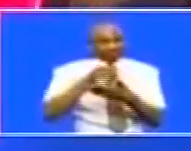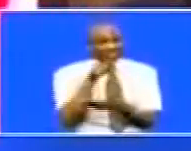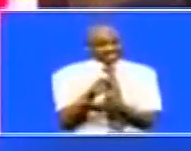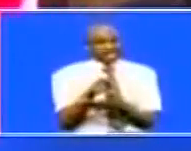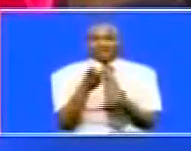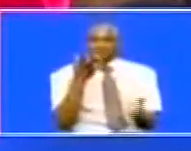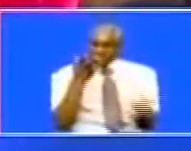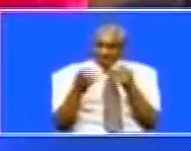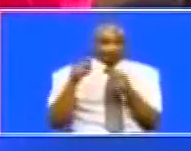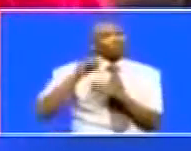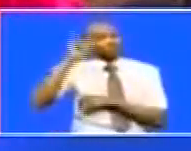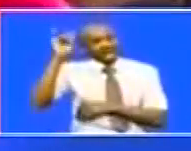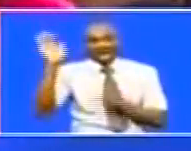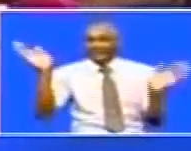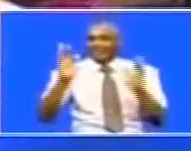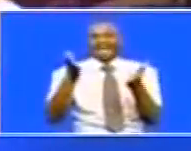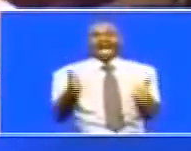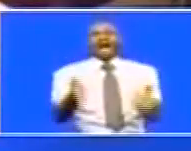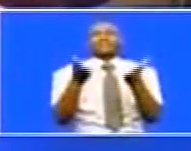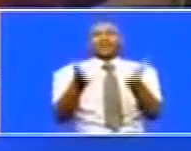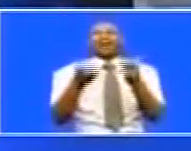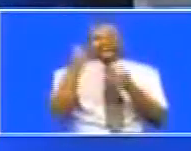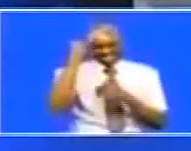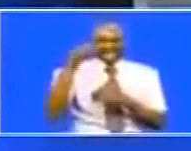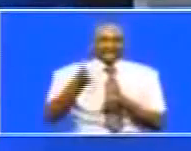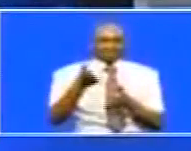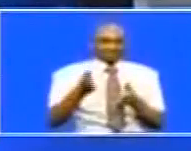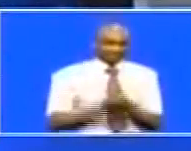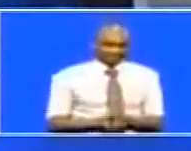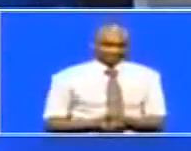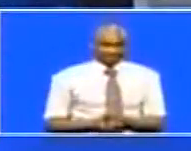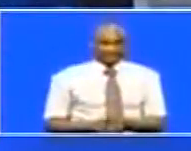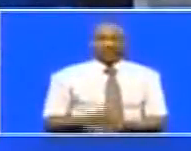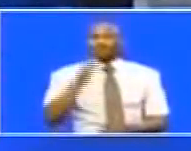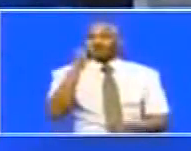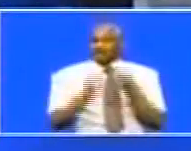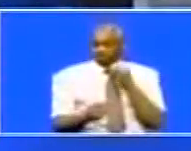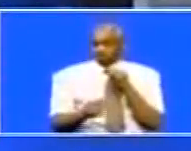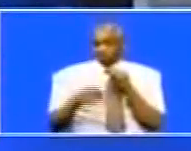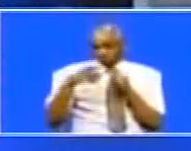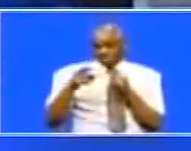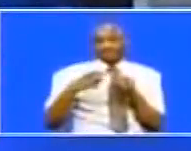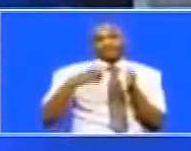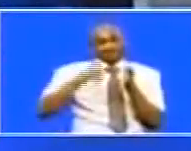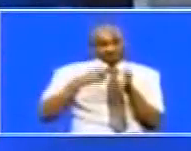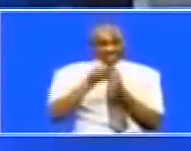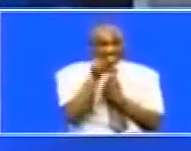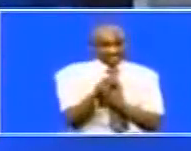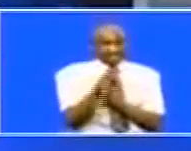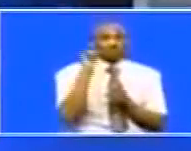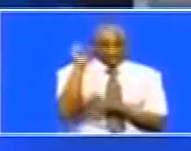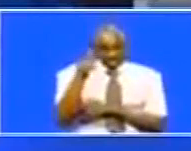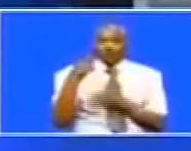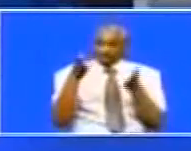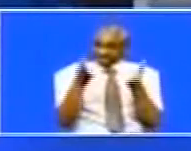not come from abroad, but from local innovators. Ultimately, moving manufacturing to